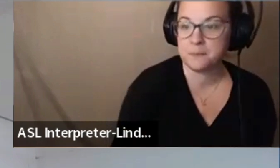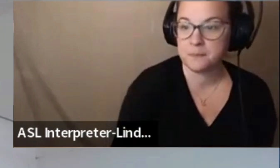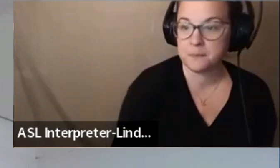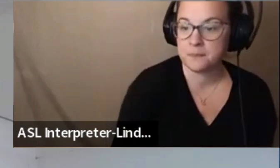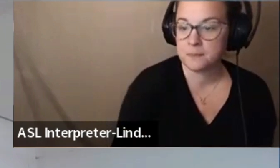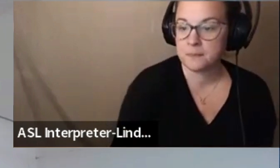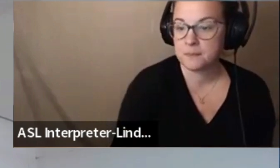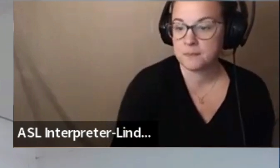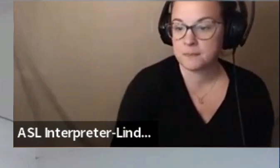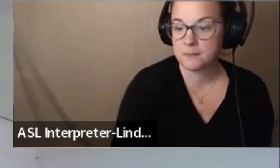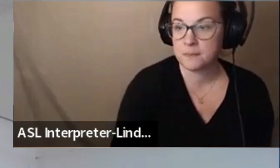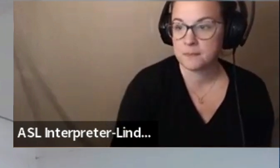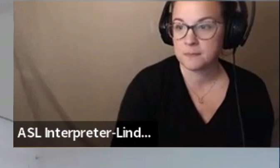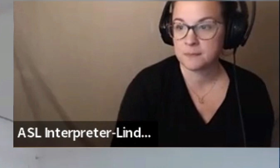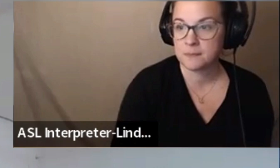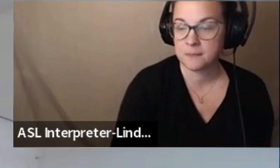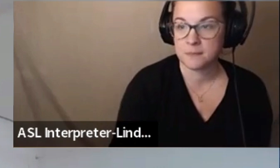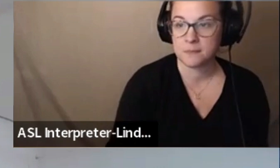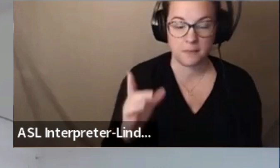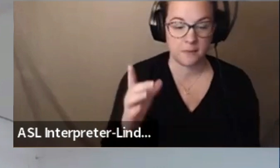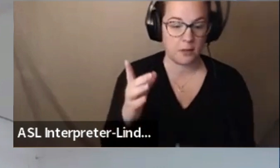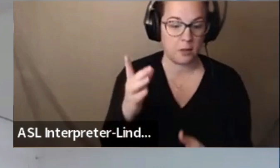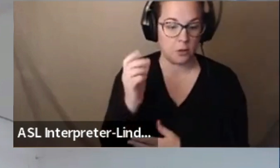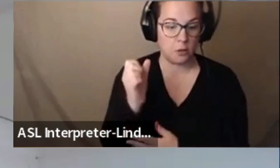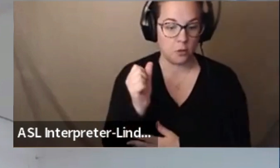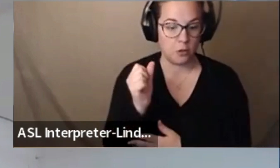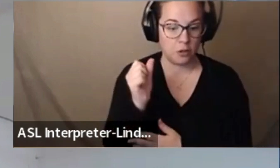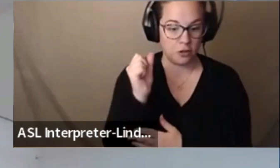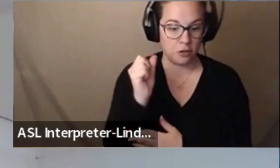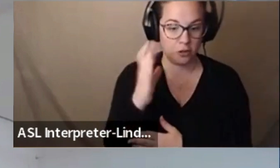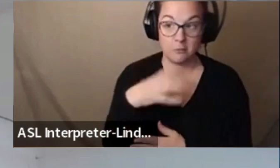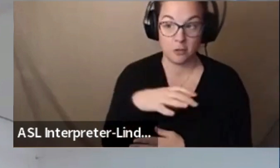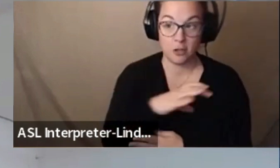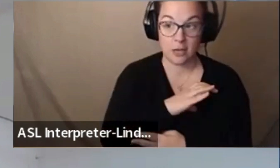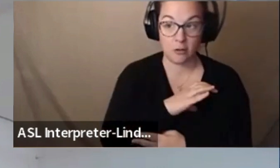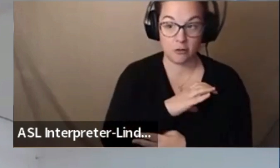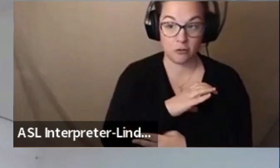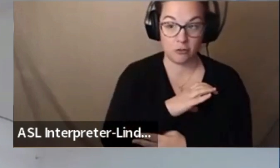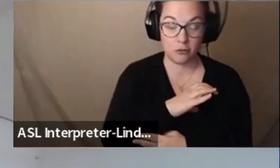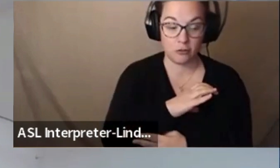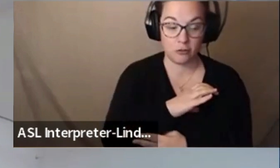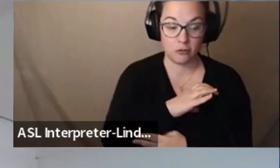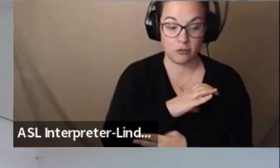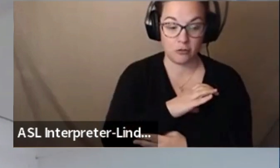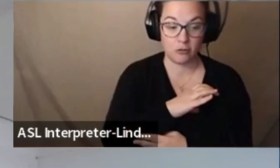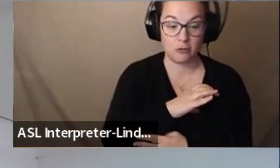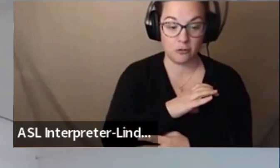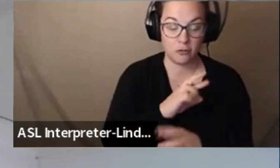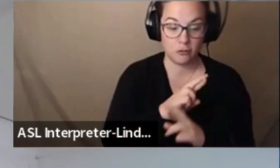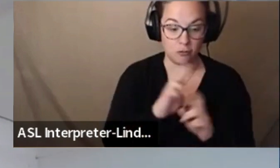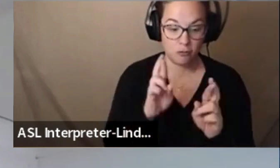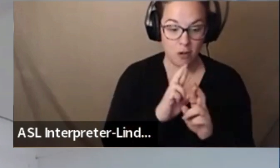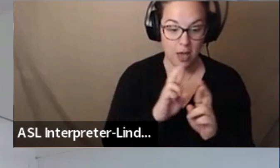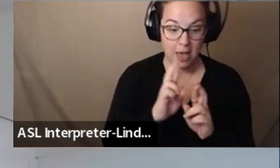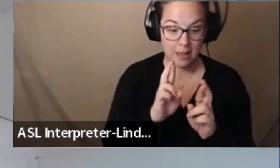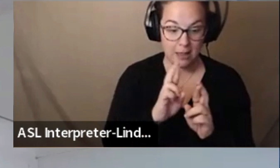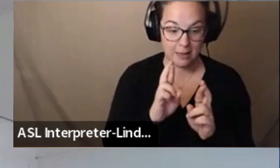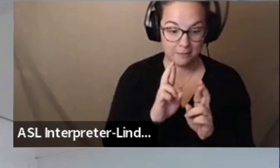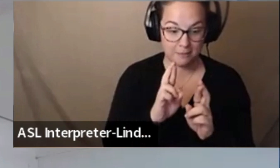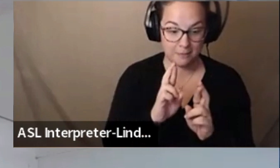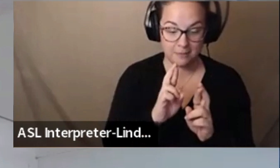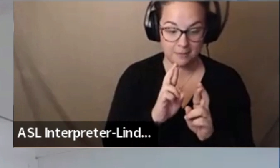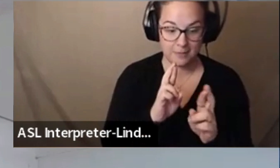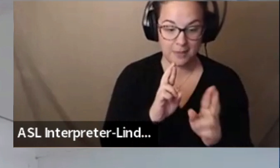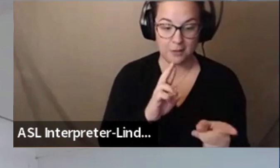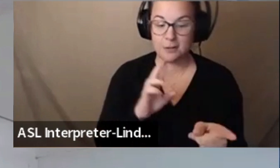themselves permission to go anywhere they wanted as a writer, which is why it's so extraordinary. To me, every time I see